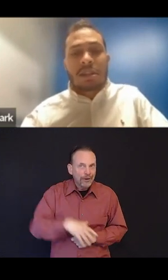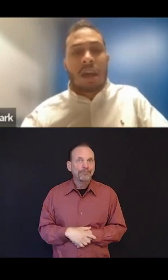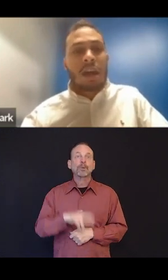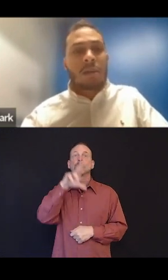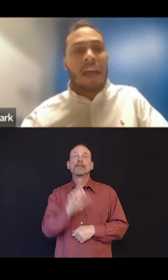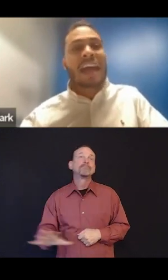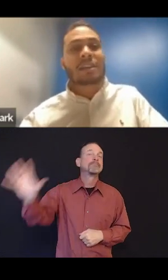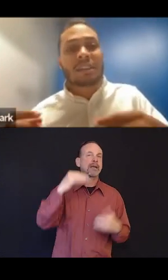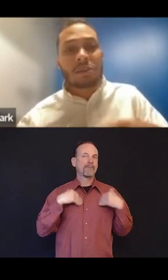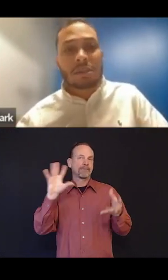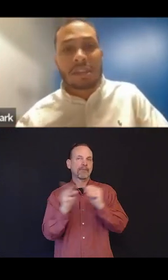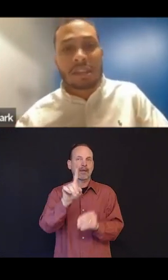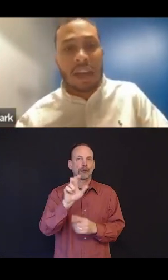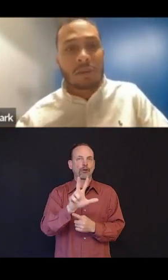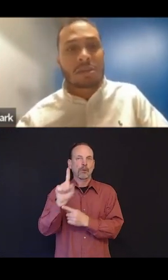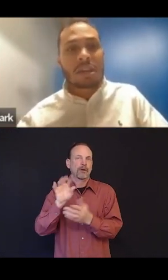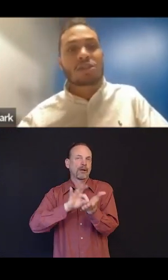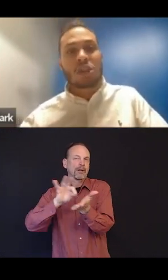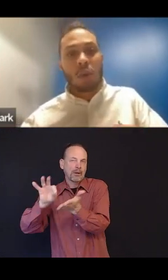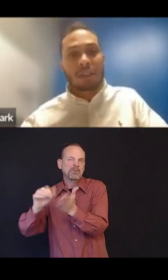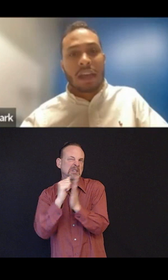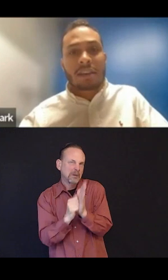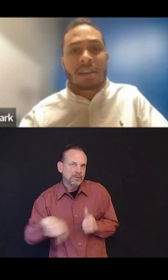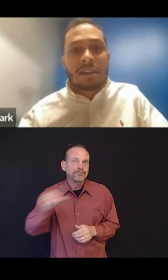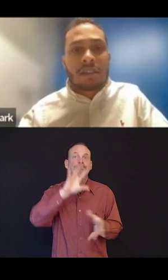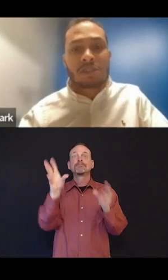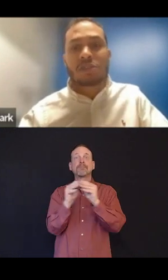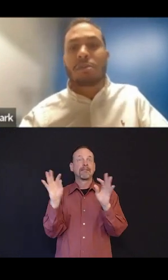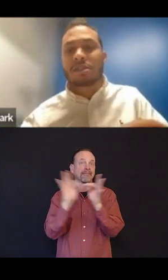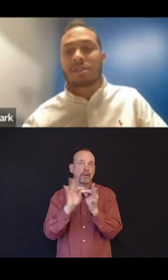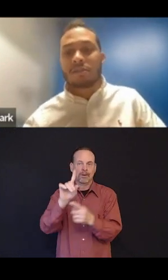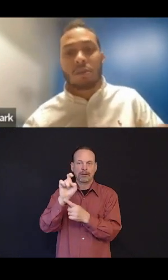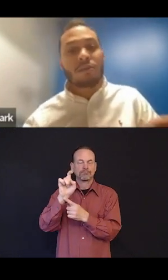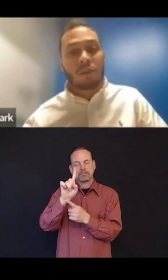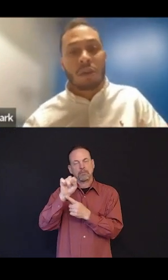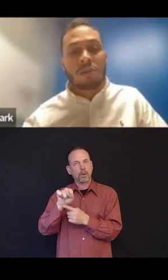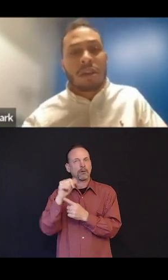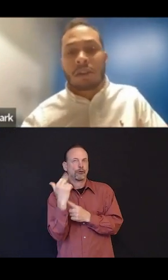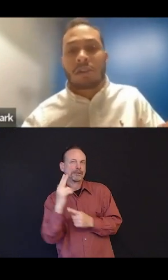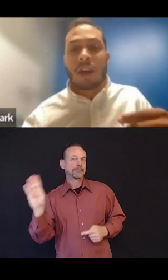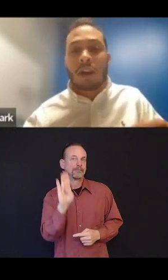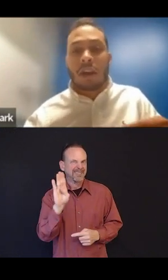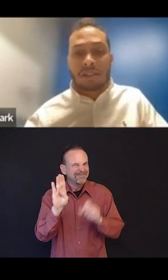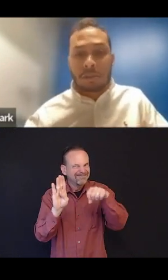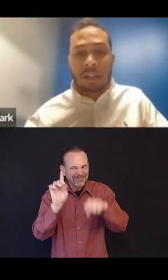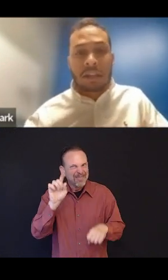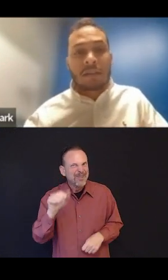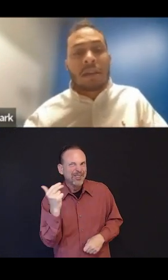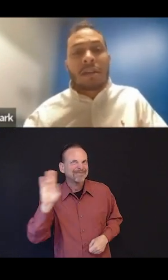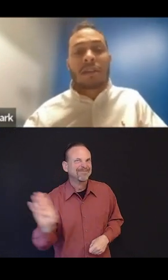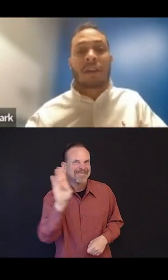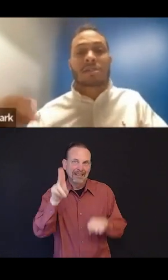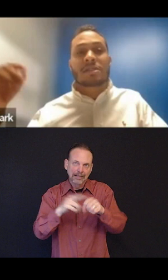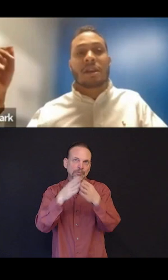families actively using these accounts and showing that there's tremendous room for growth. Under the current